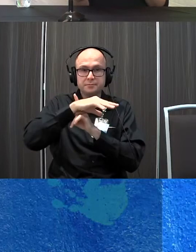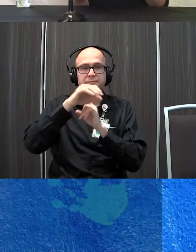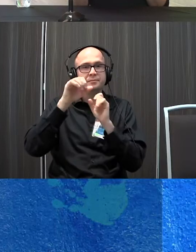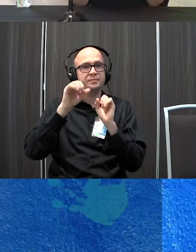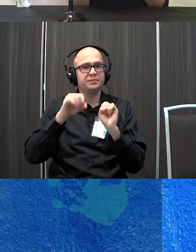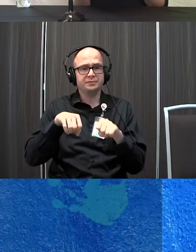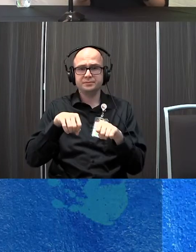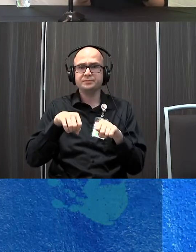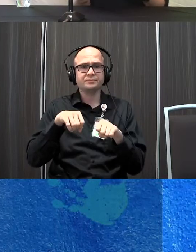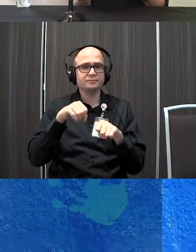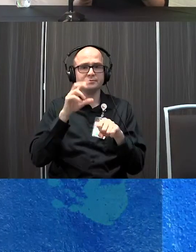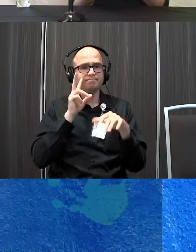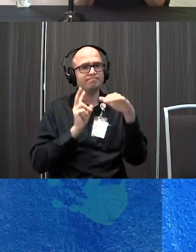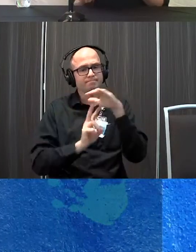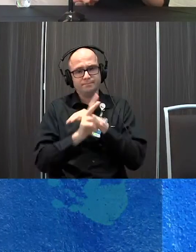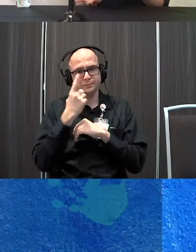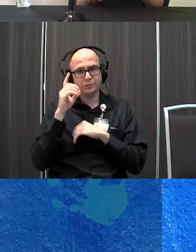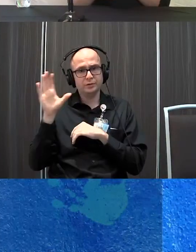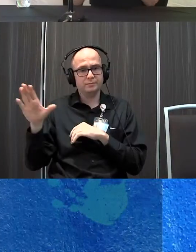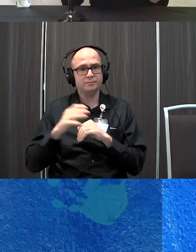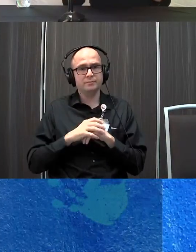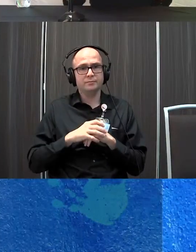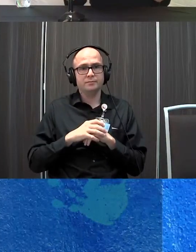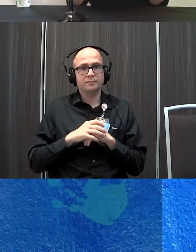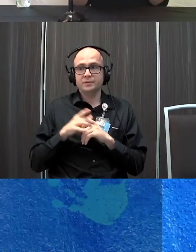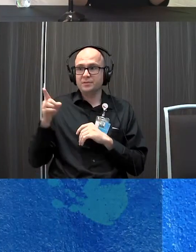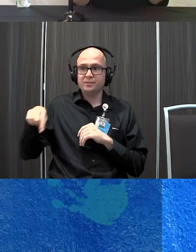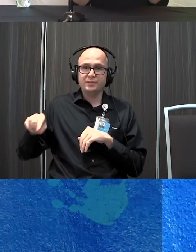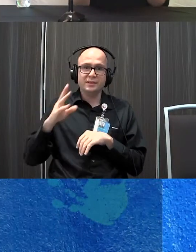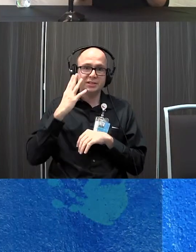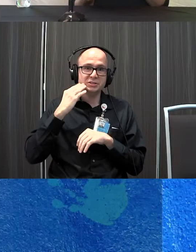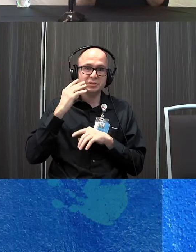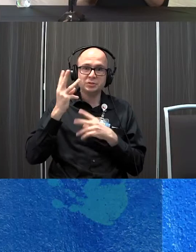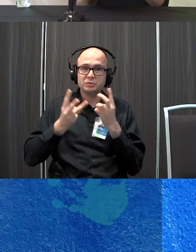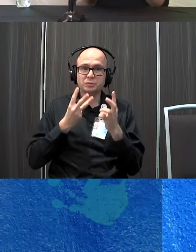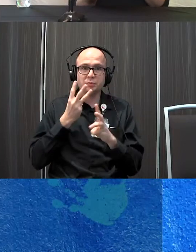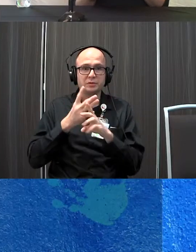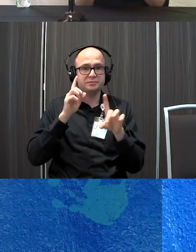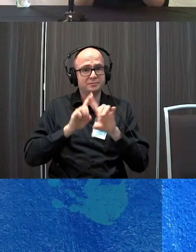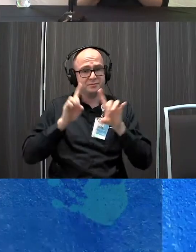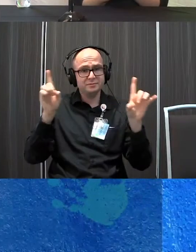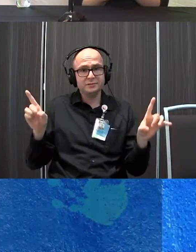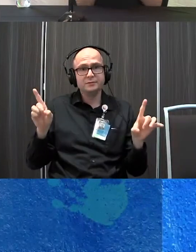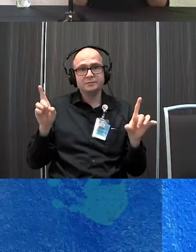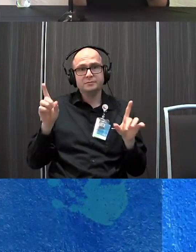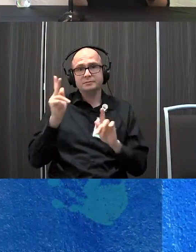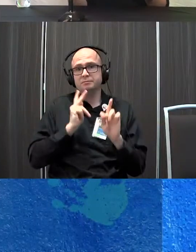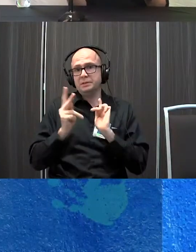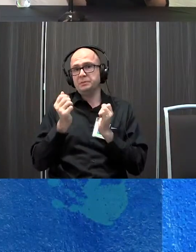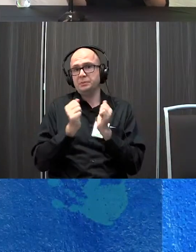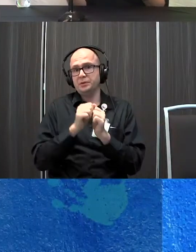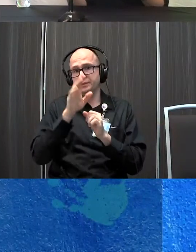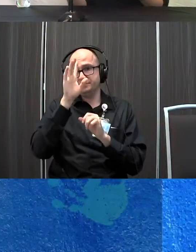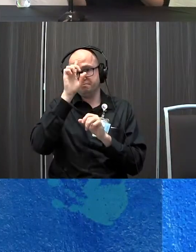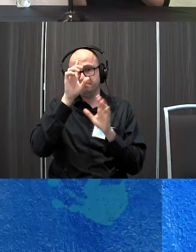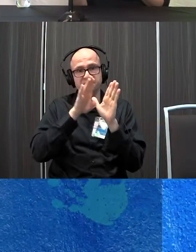environment pretty unpredictable for them. And also, they experience the world in a very different way from people with typically developing